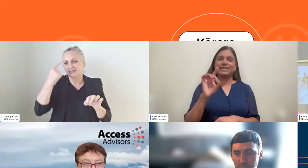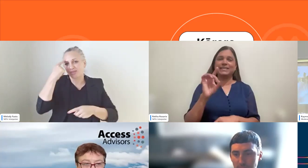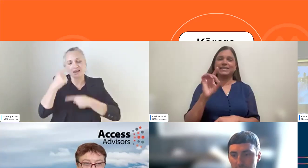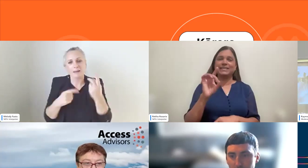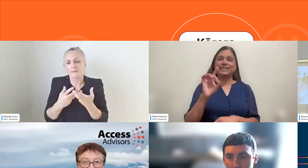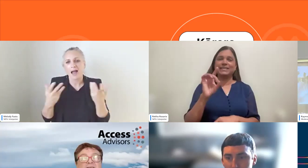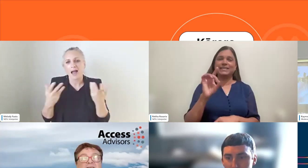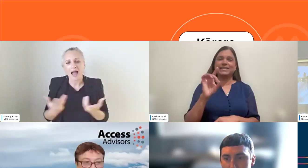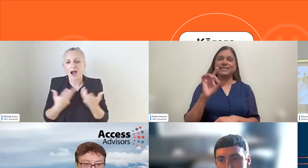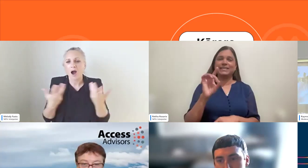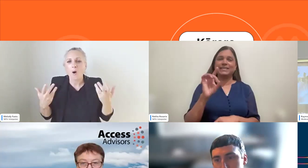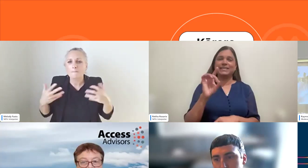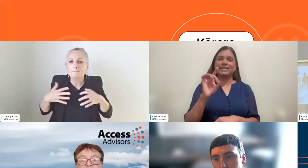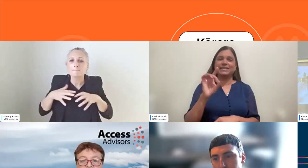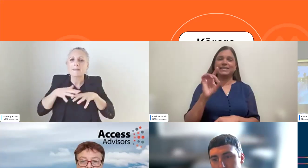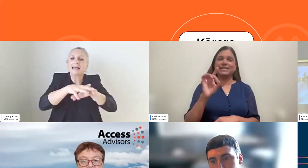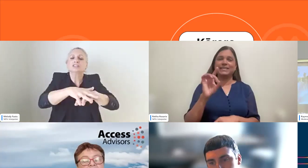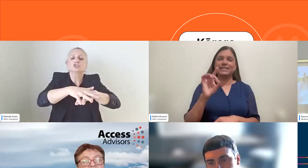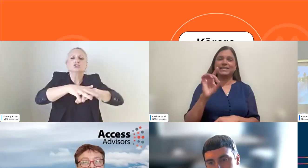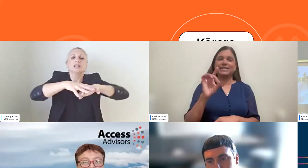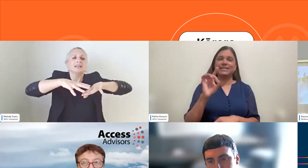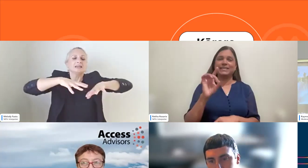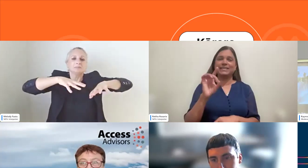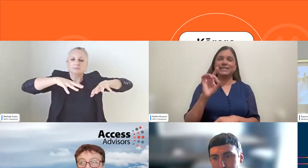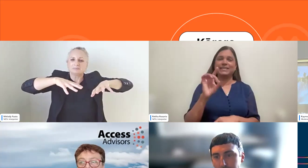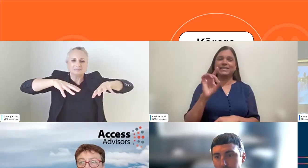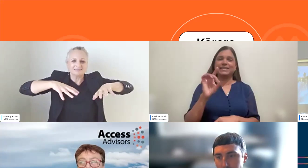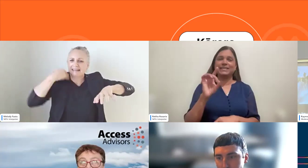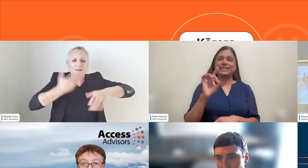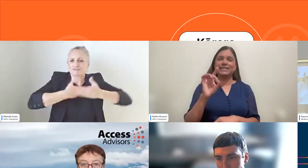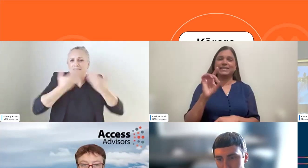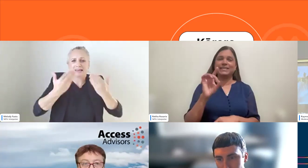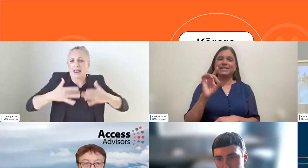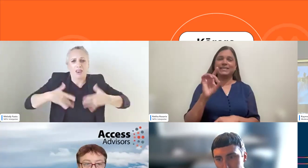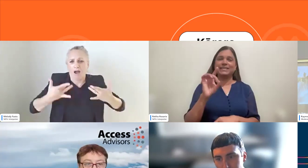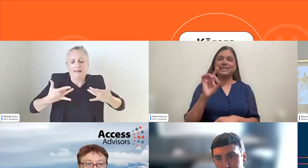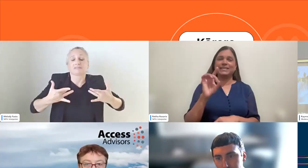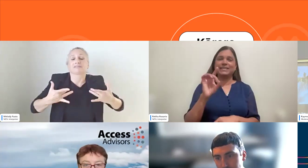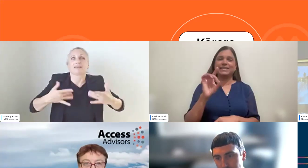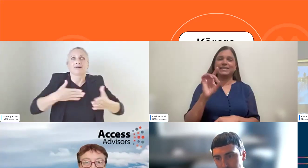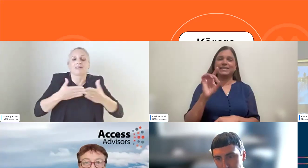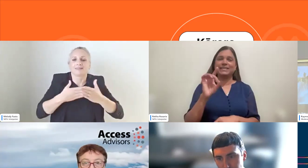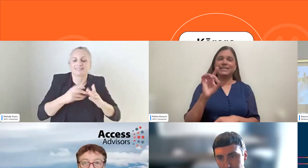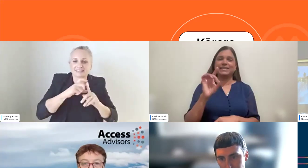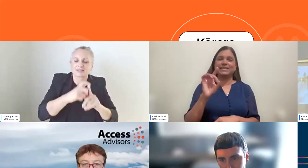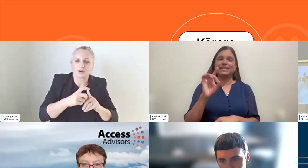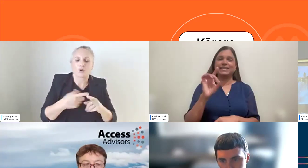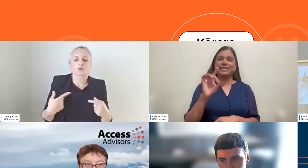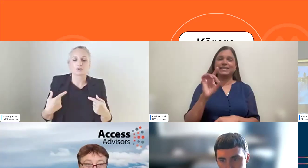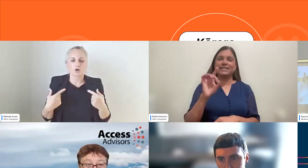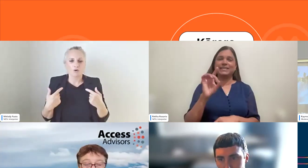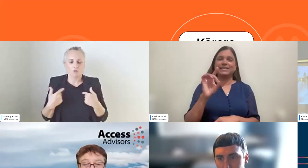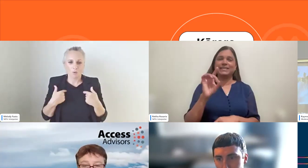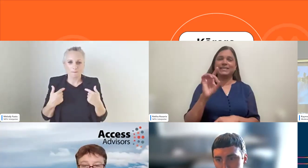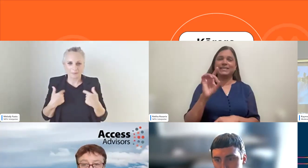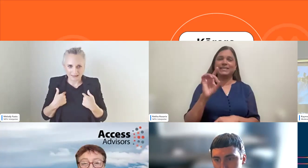mainstream actions are so difficult. So for me, I mean, my whole ethos and what we do at Access